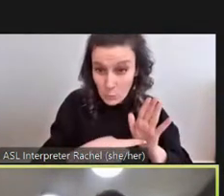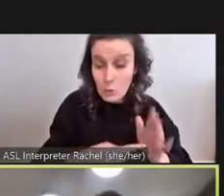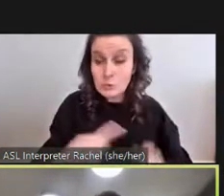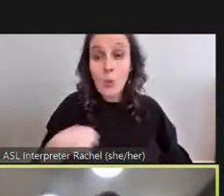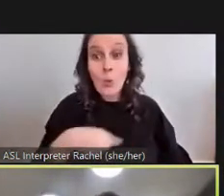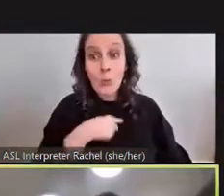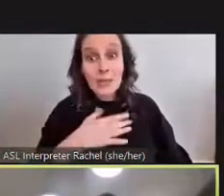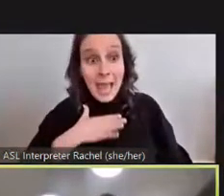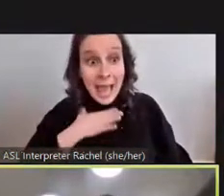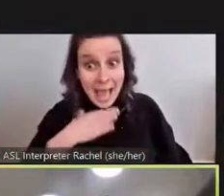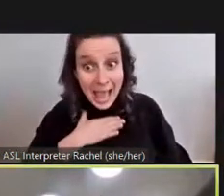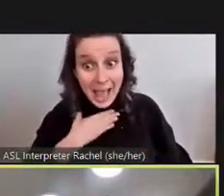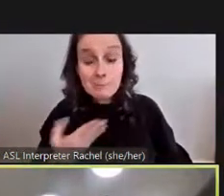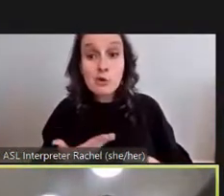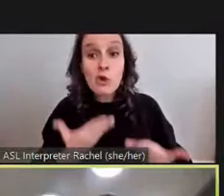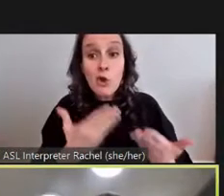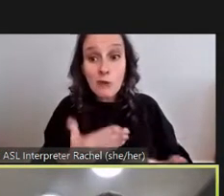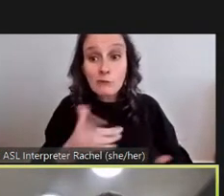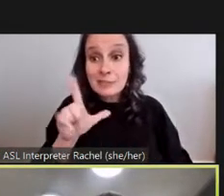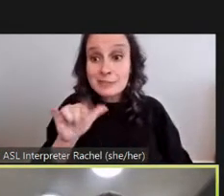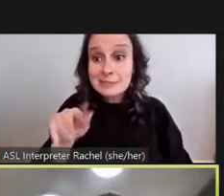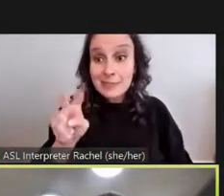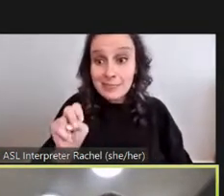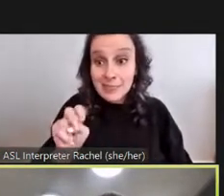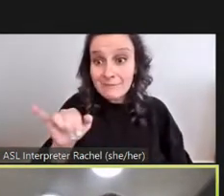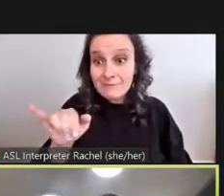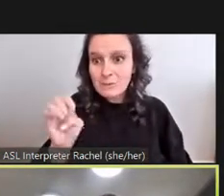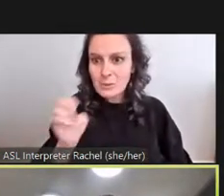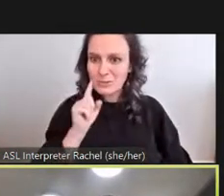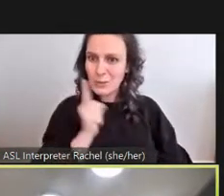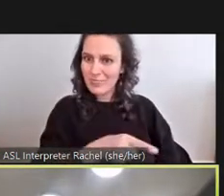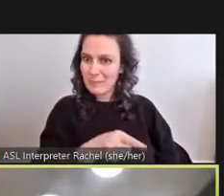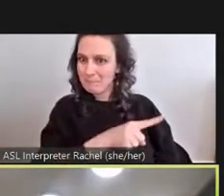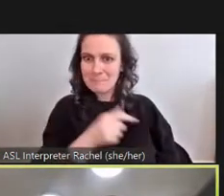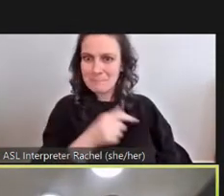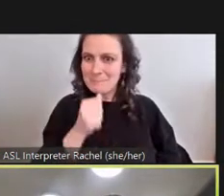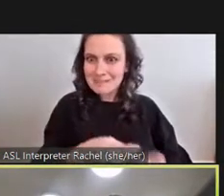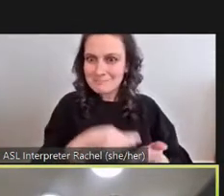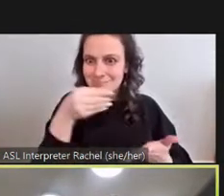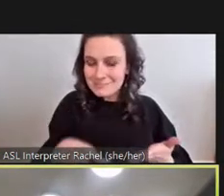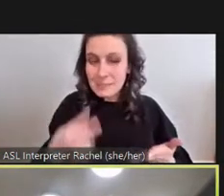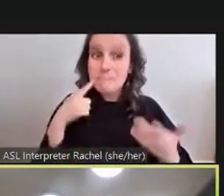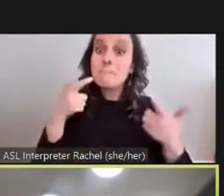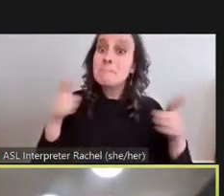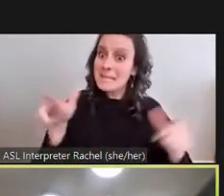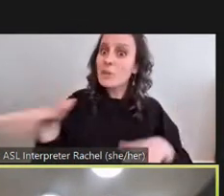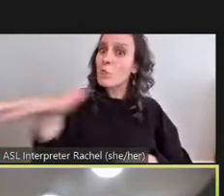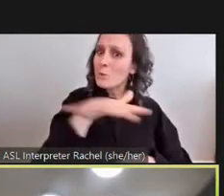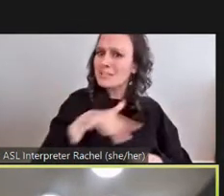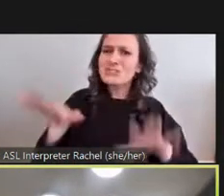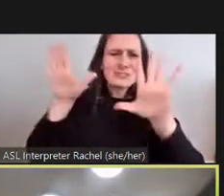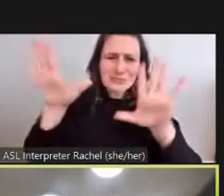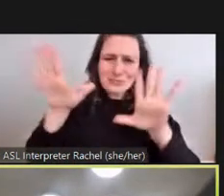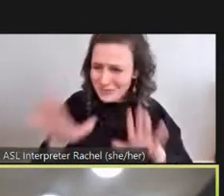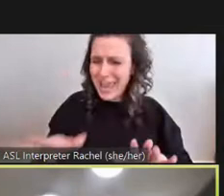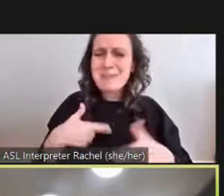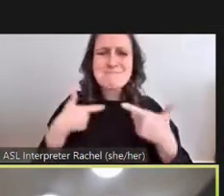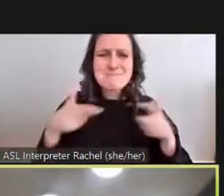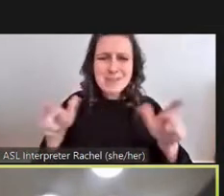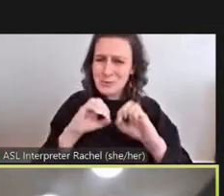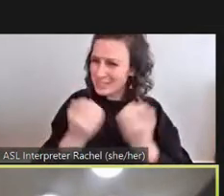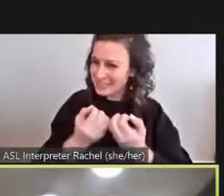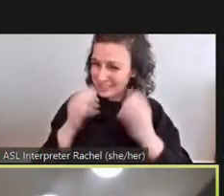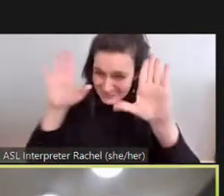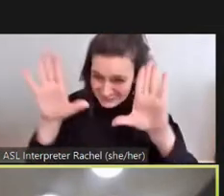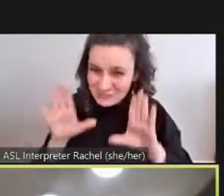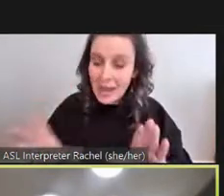very glad we can offer live voice to them, not just to big locations or big organizations, but